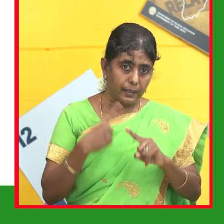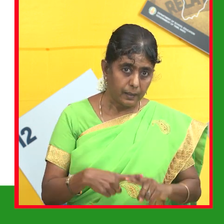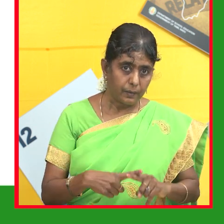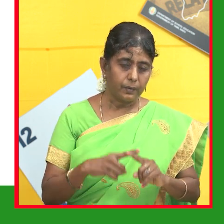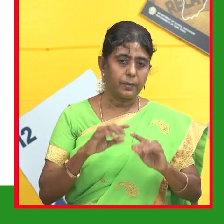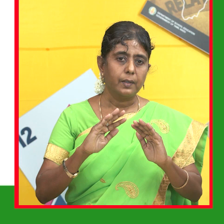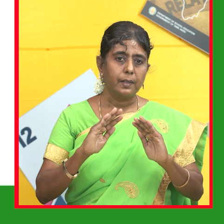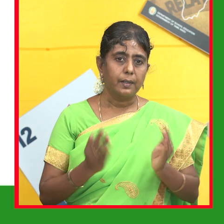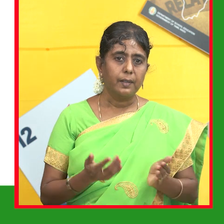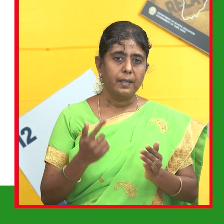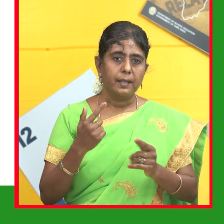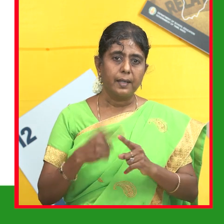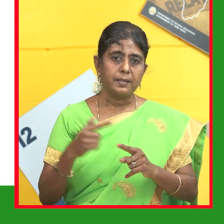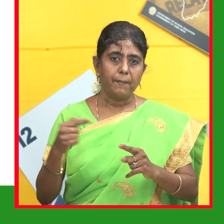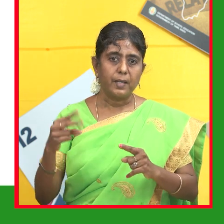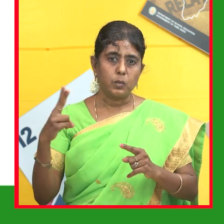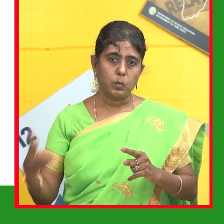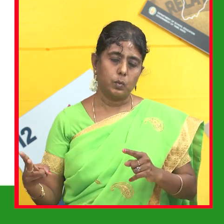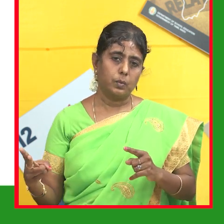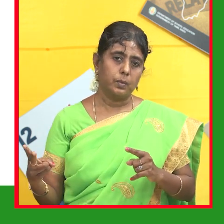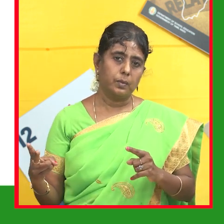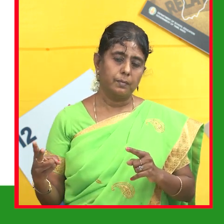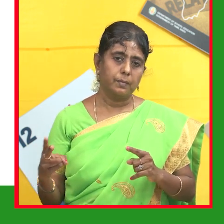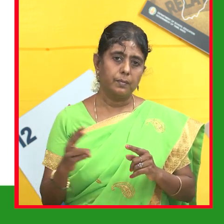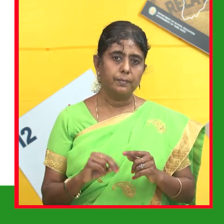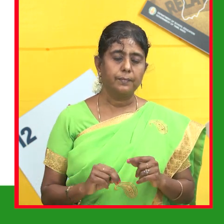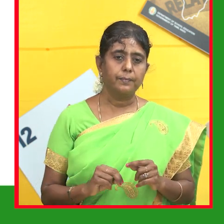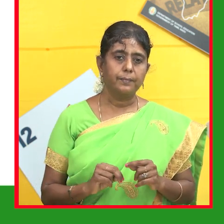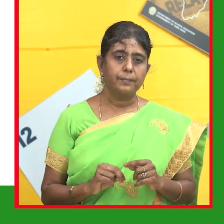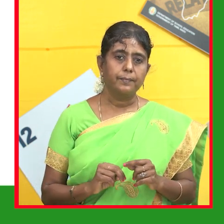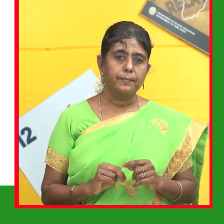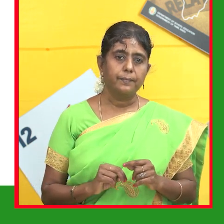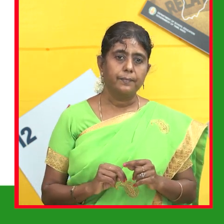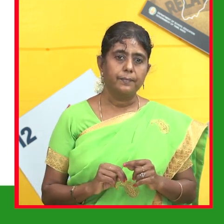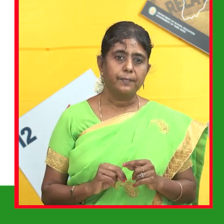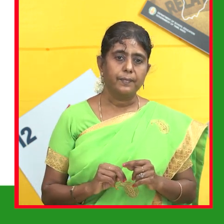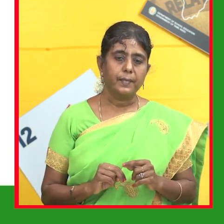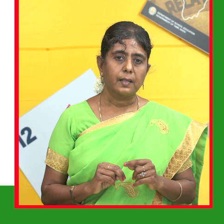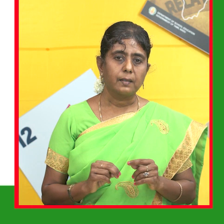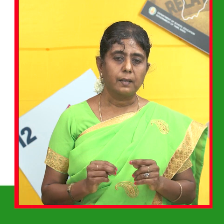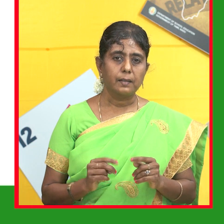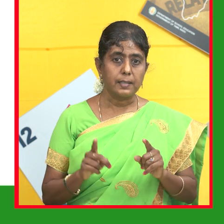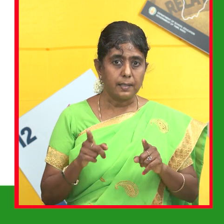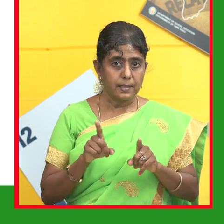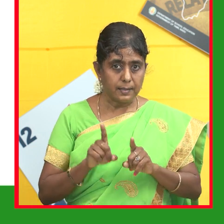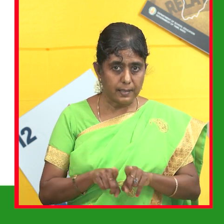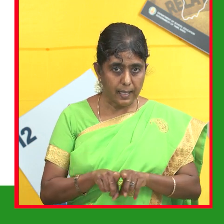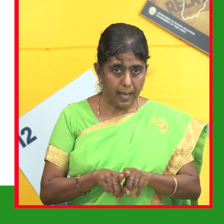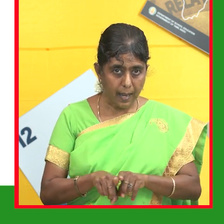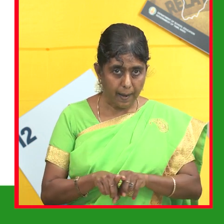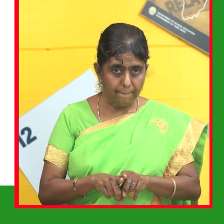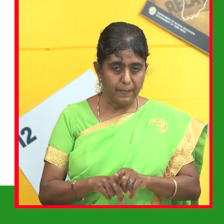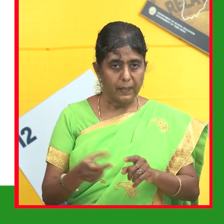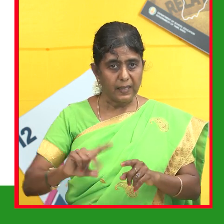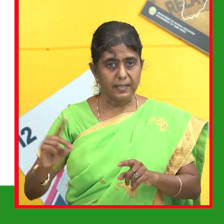2. That was there, you are seeing x plus 2 into x minus 2. The same idea we have to